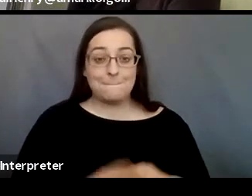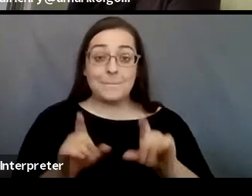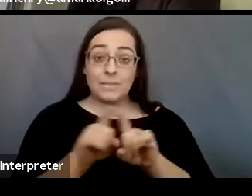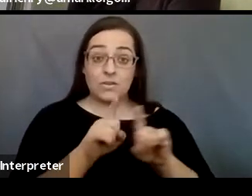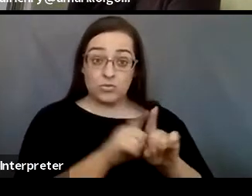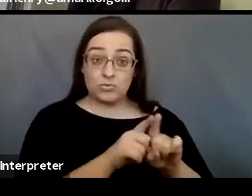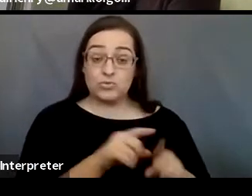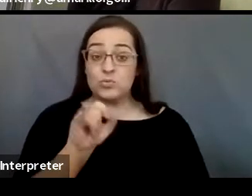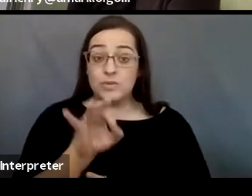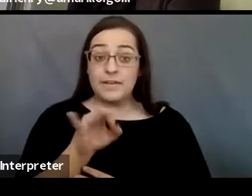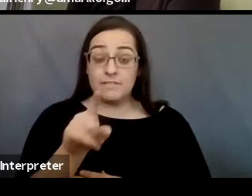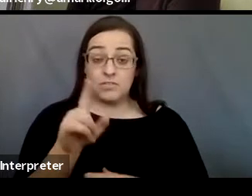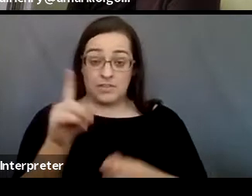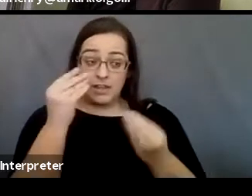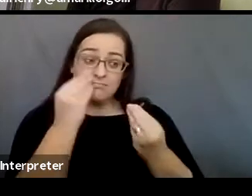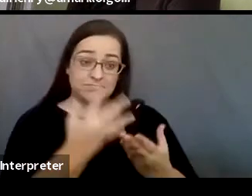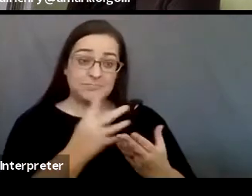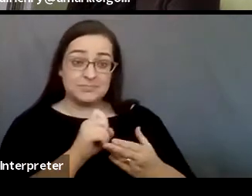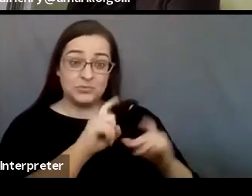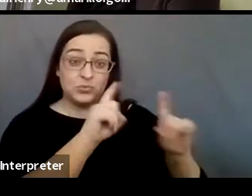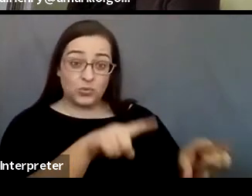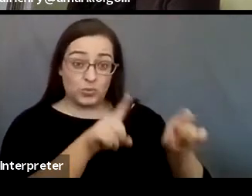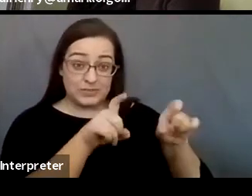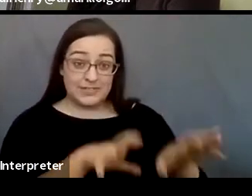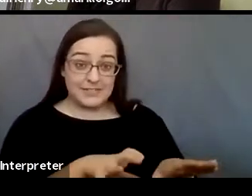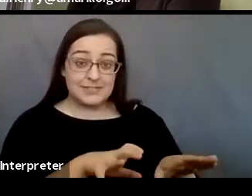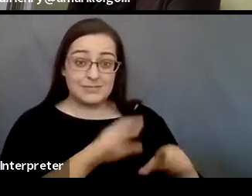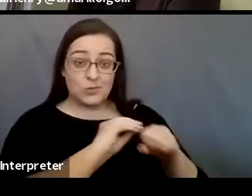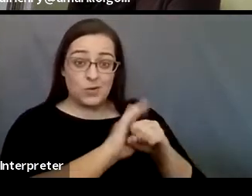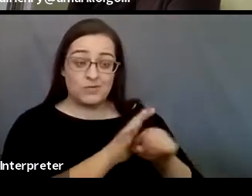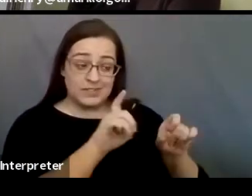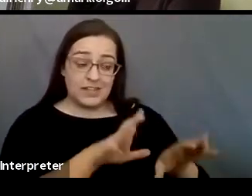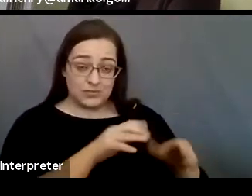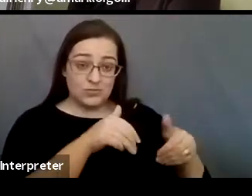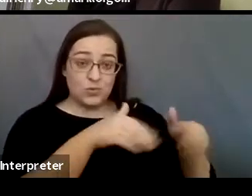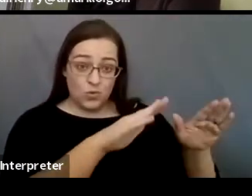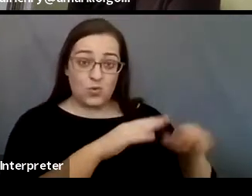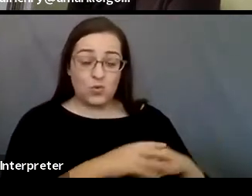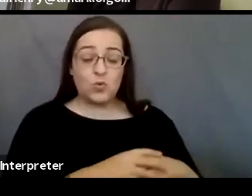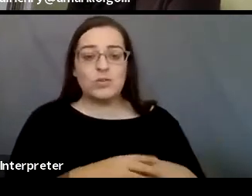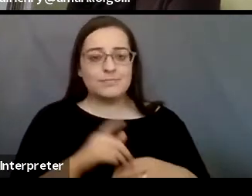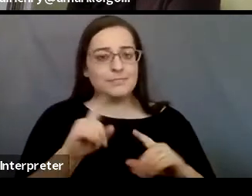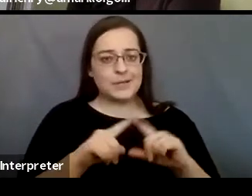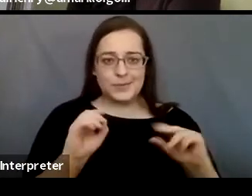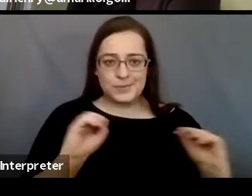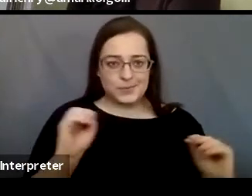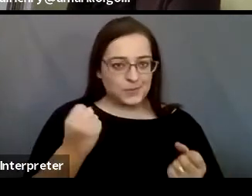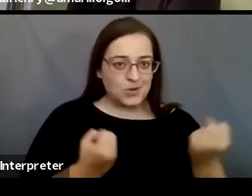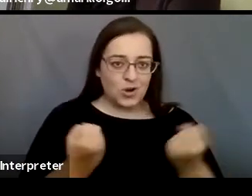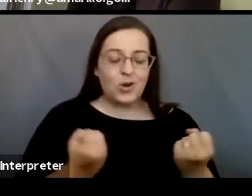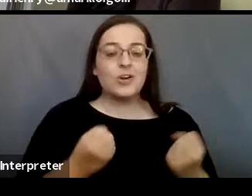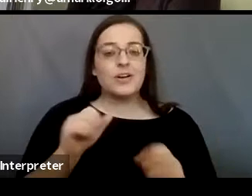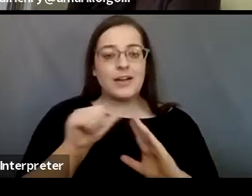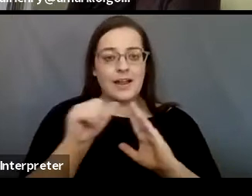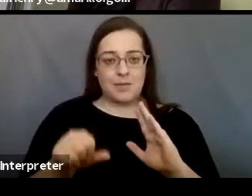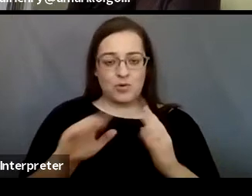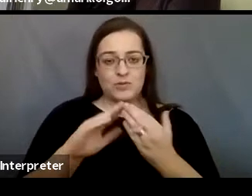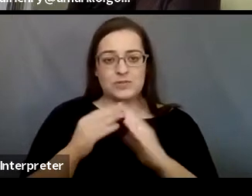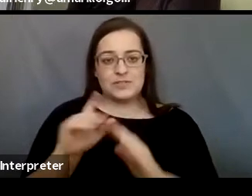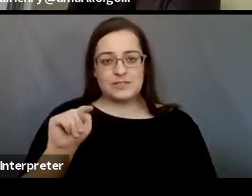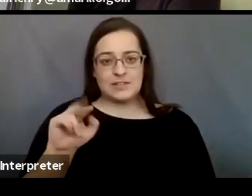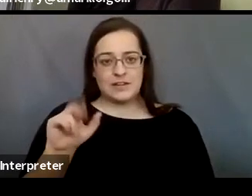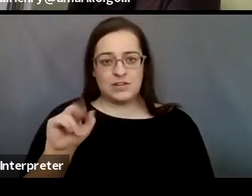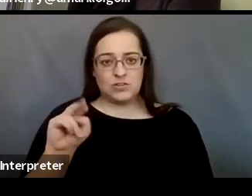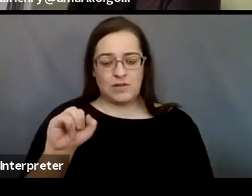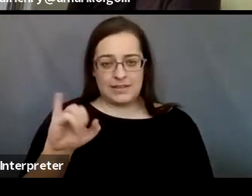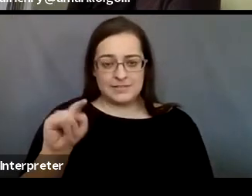Also, if you are referred for a test at the drive-through testing site and you don't have transportation, Amarillo City Transit is available to help.